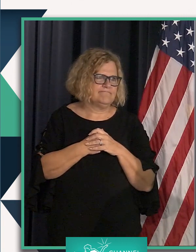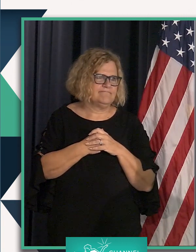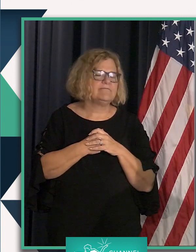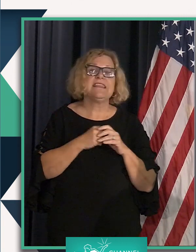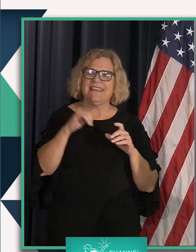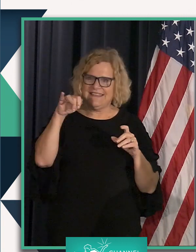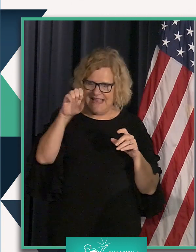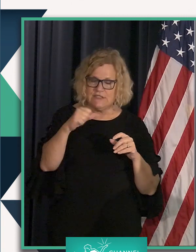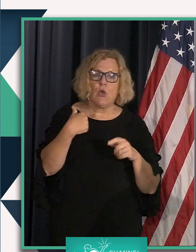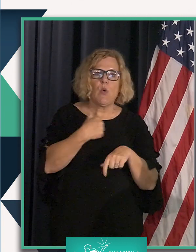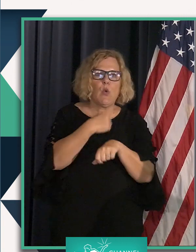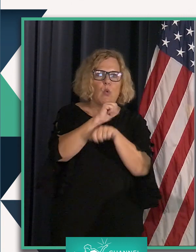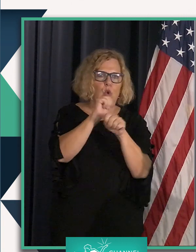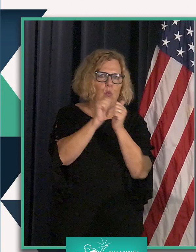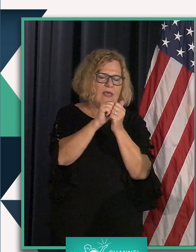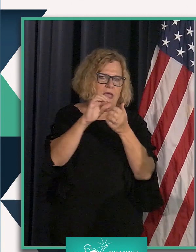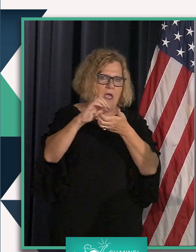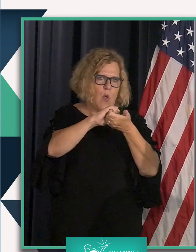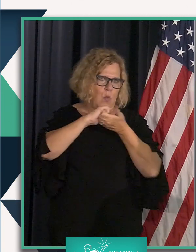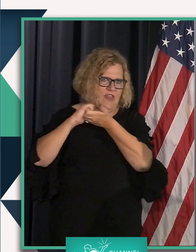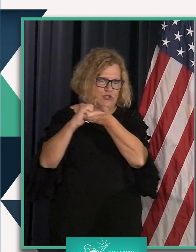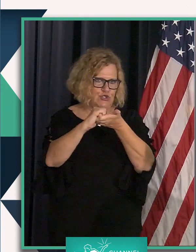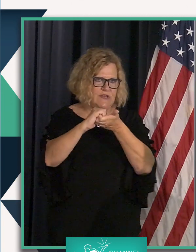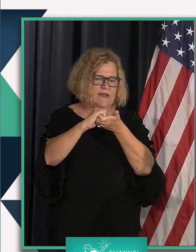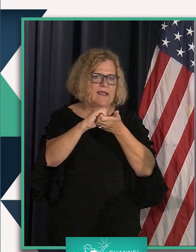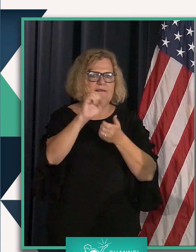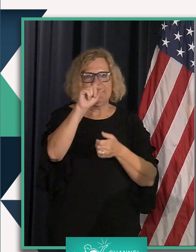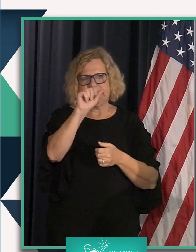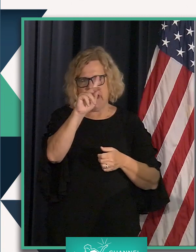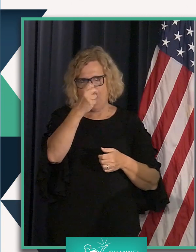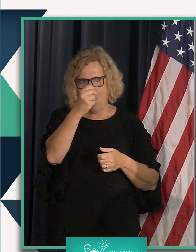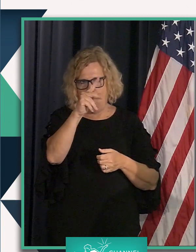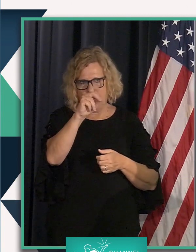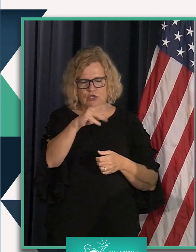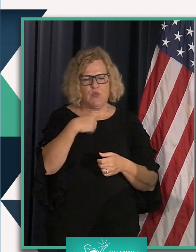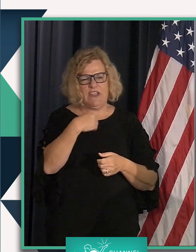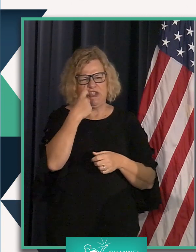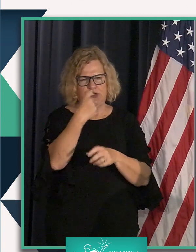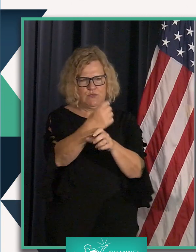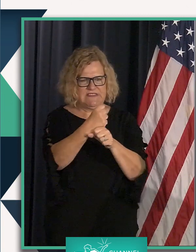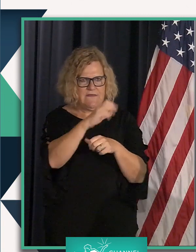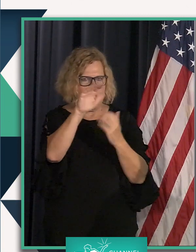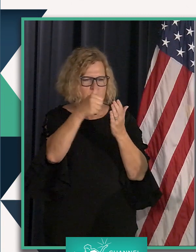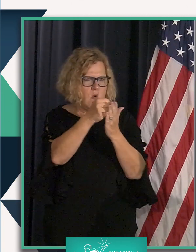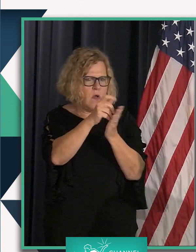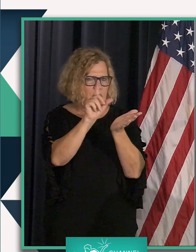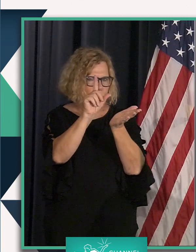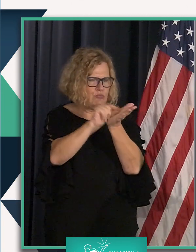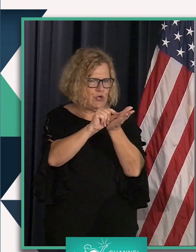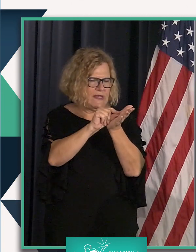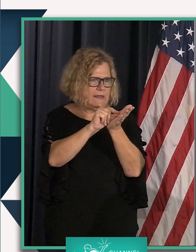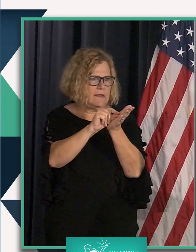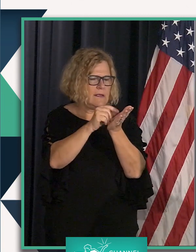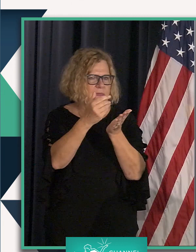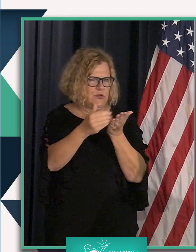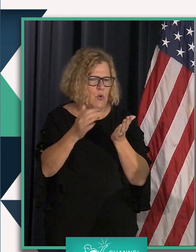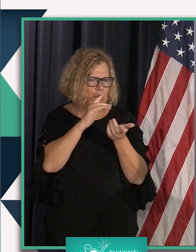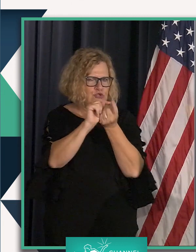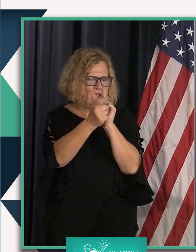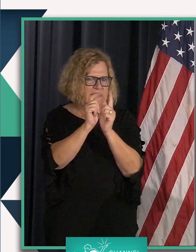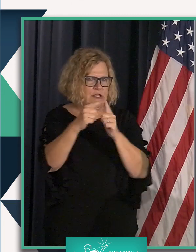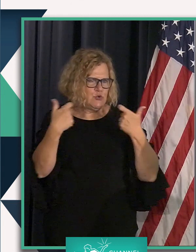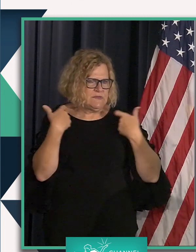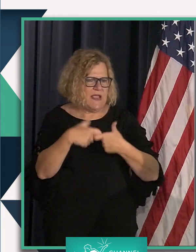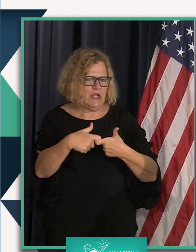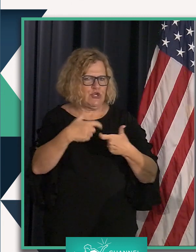Yes, so we are working with a coalition of stakeholders, and we just received all of the printed collateral that we are translating to